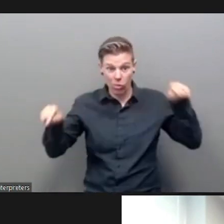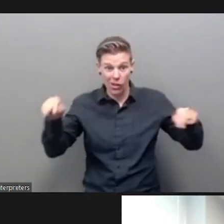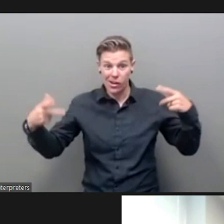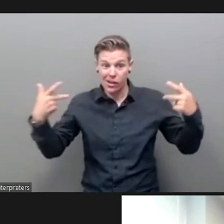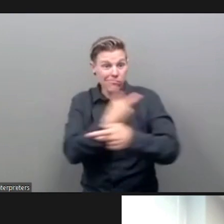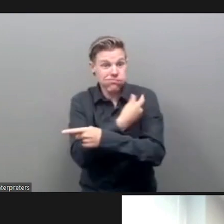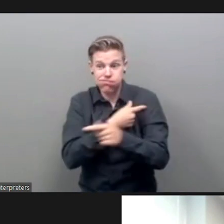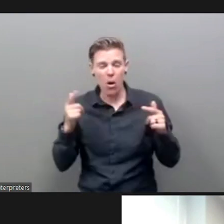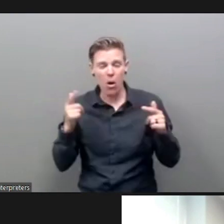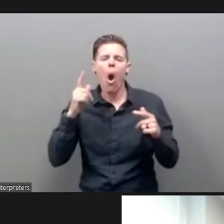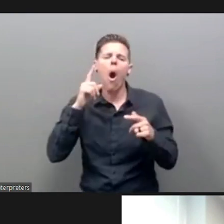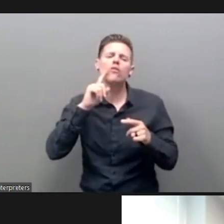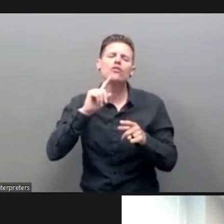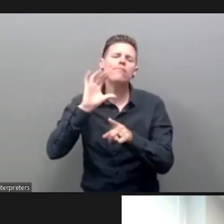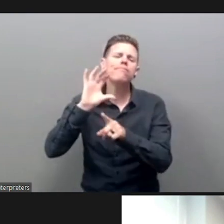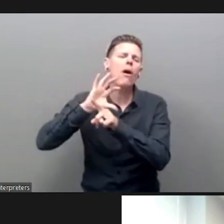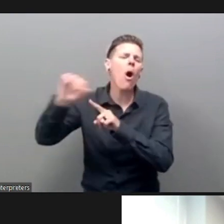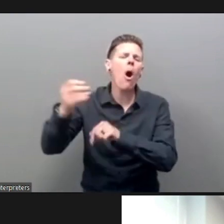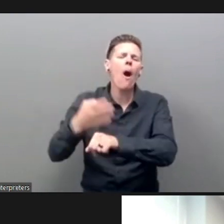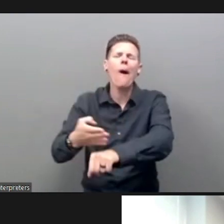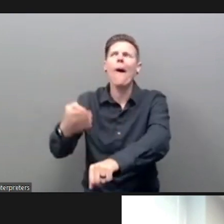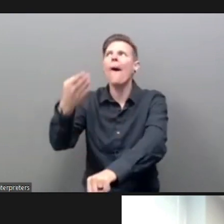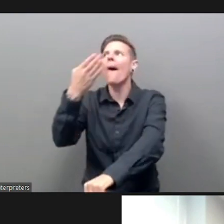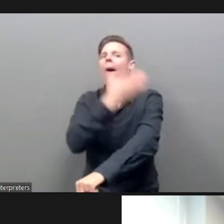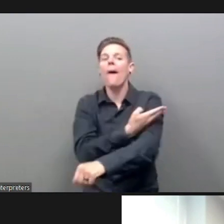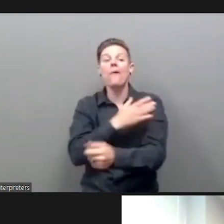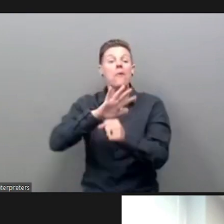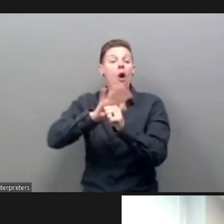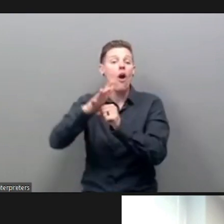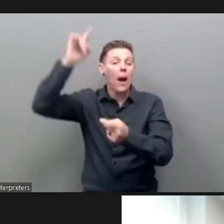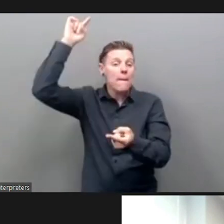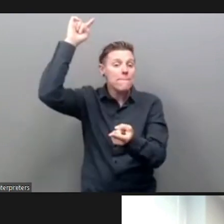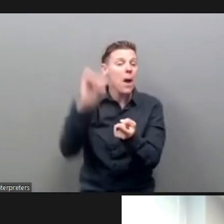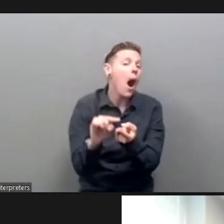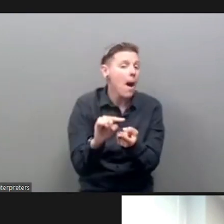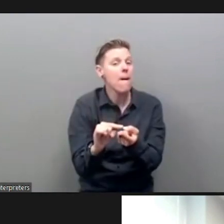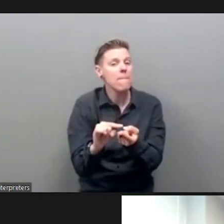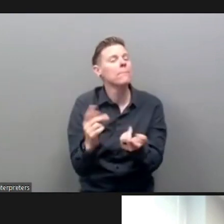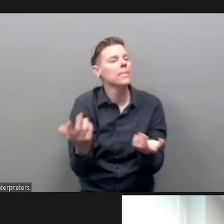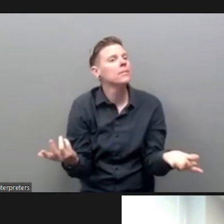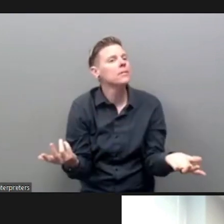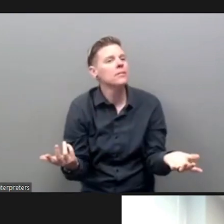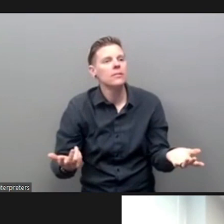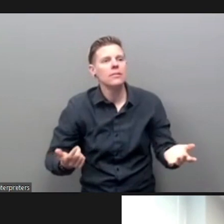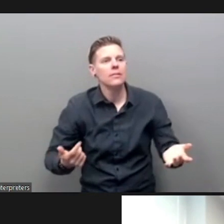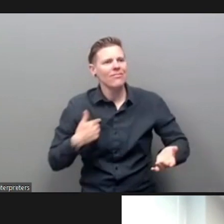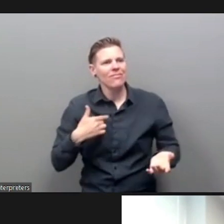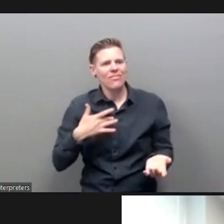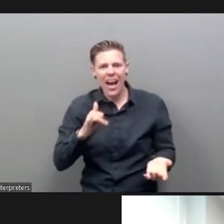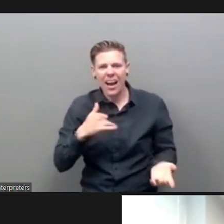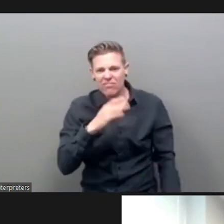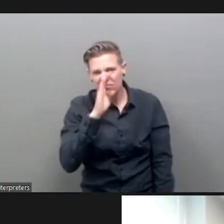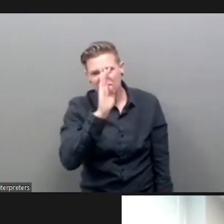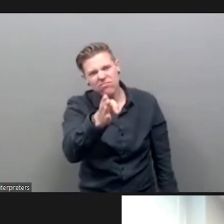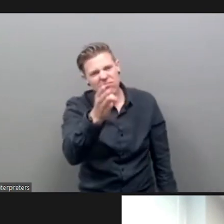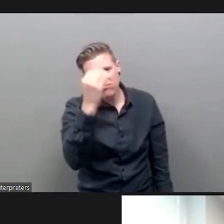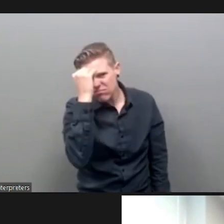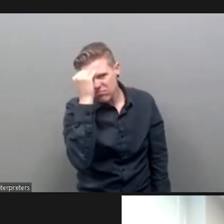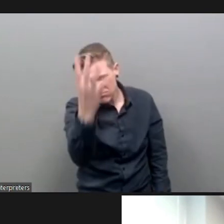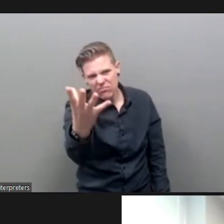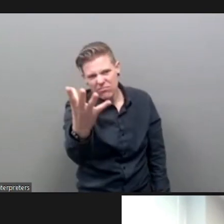our professionals who are keeping folks alive and doing as much as they can with scarce resources, out of fairness to